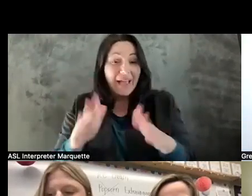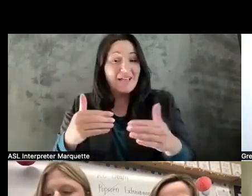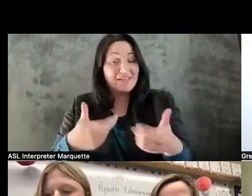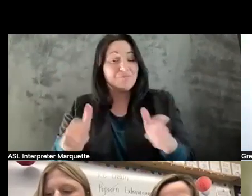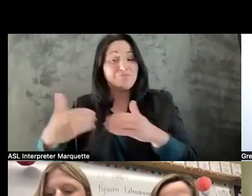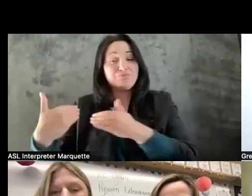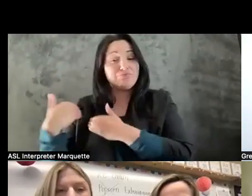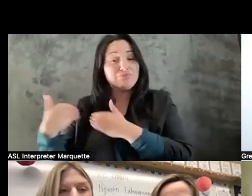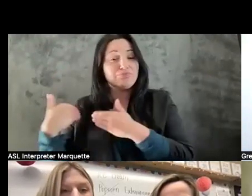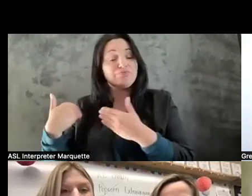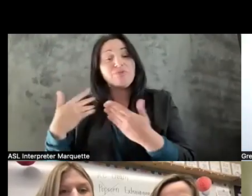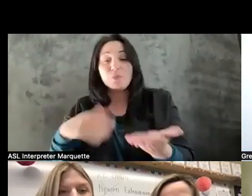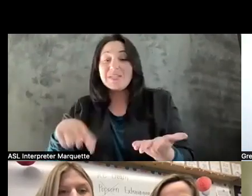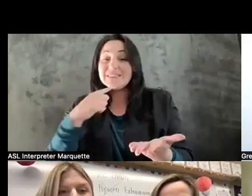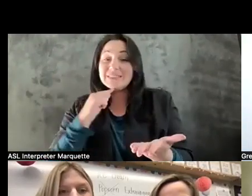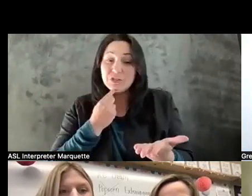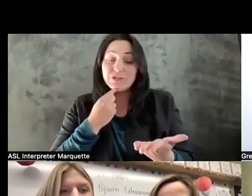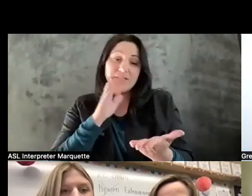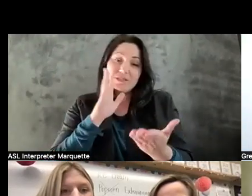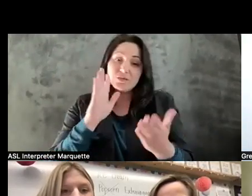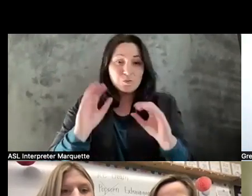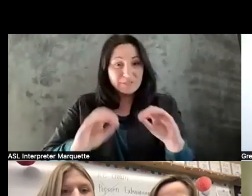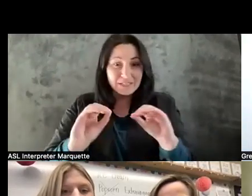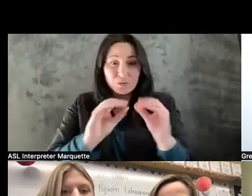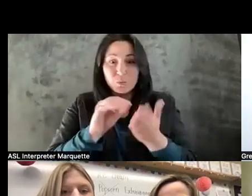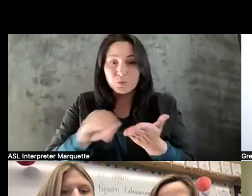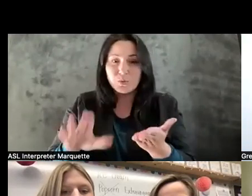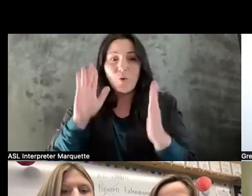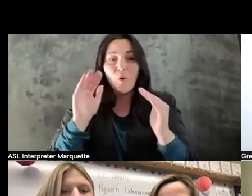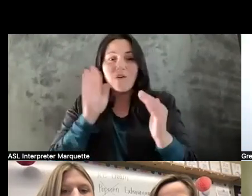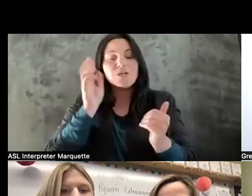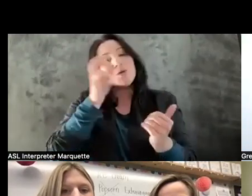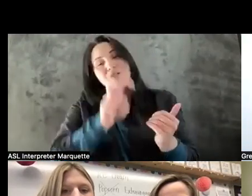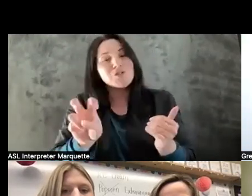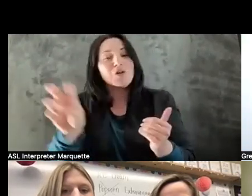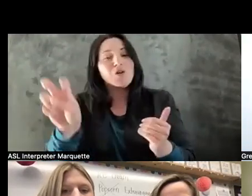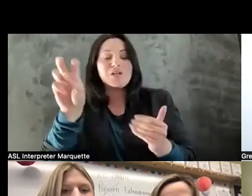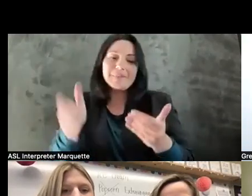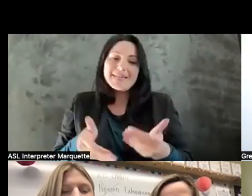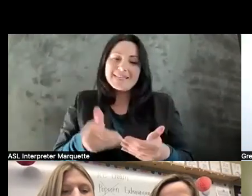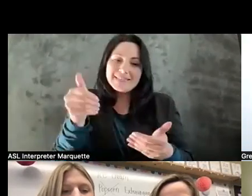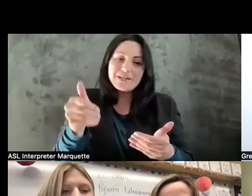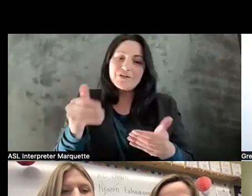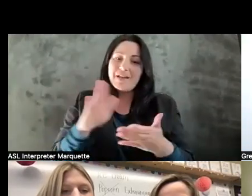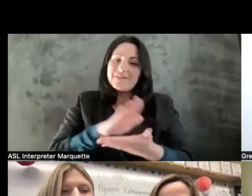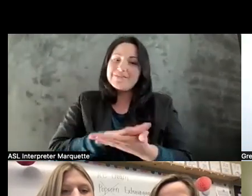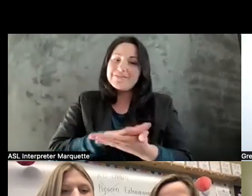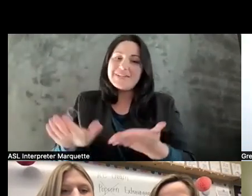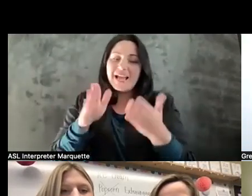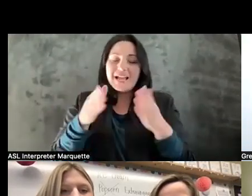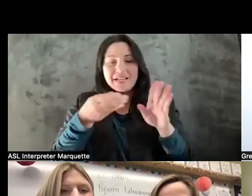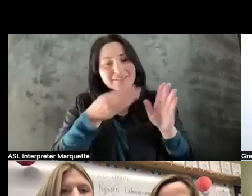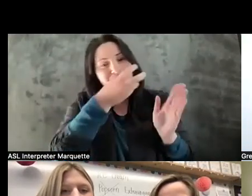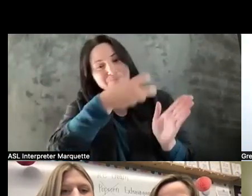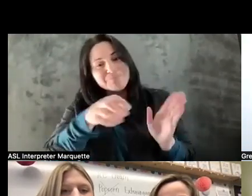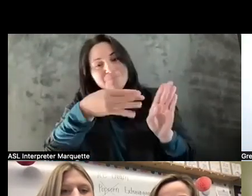take it very seriously, and we are here to hopefully make your journey easier and have a nice, smooth